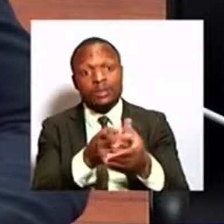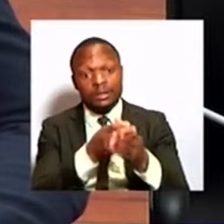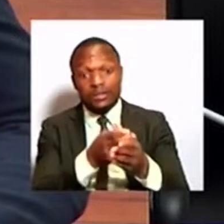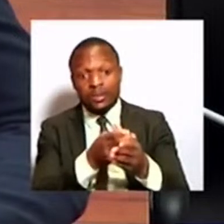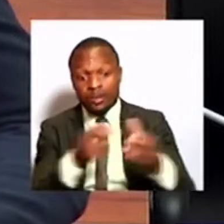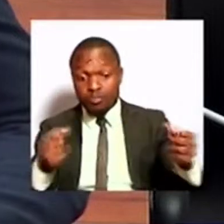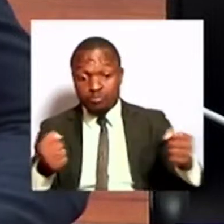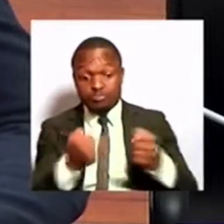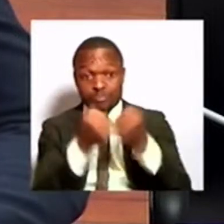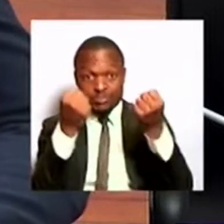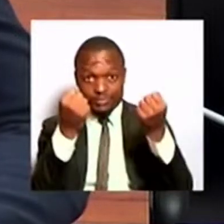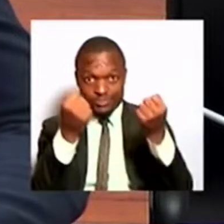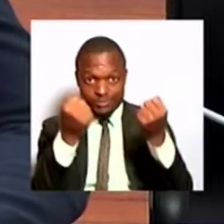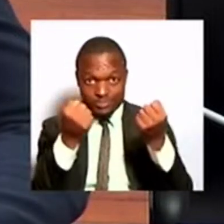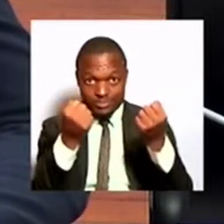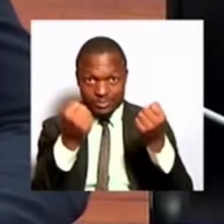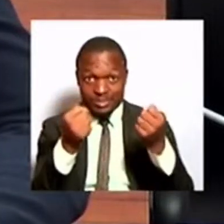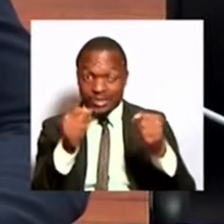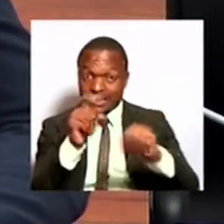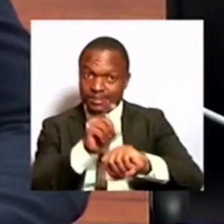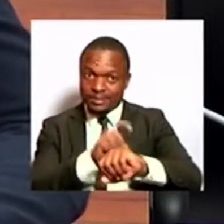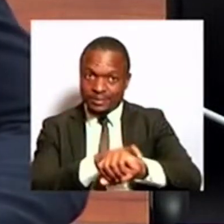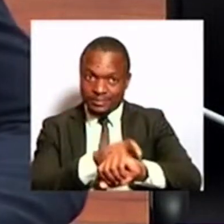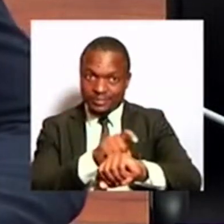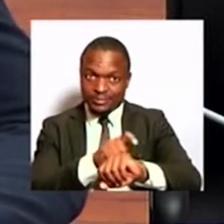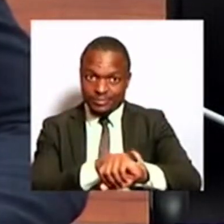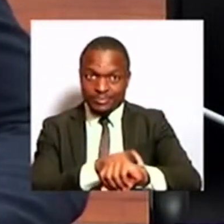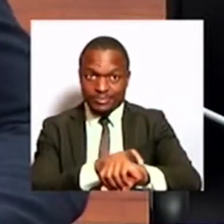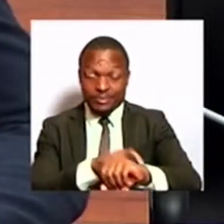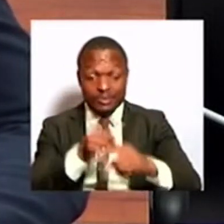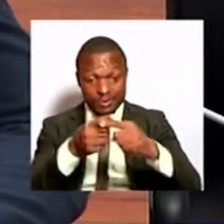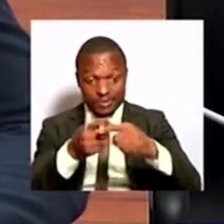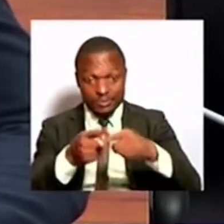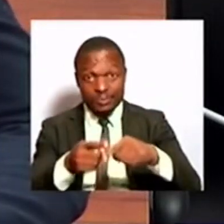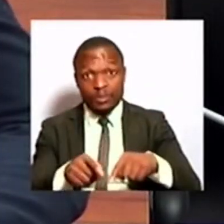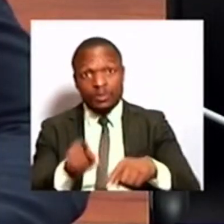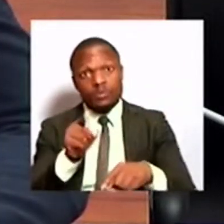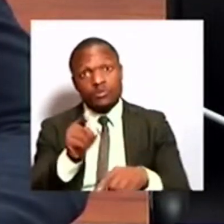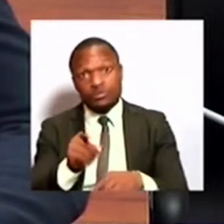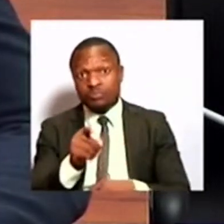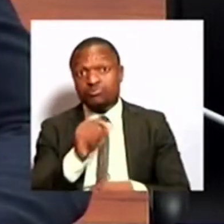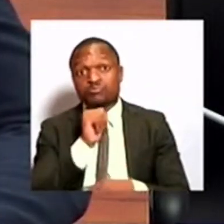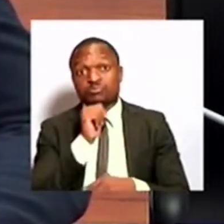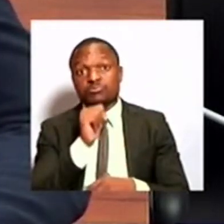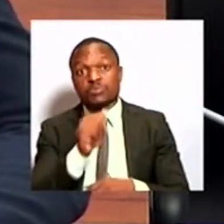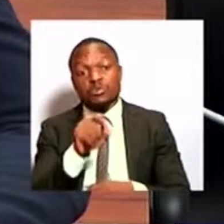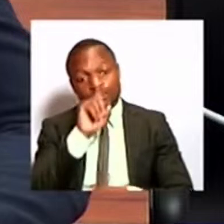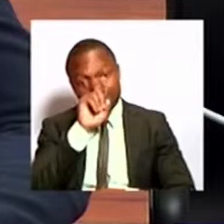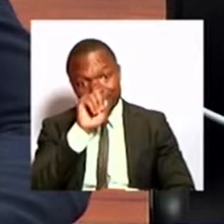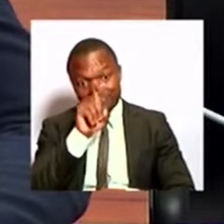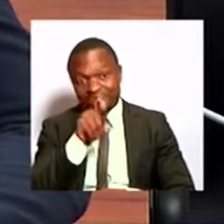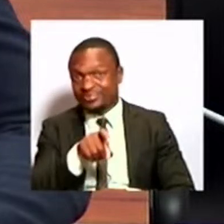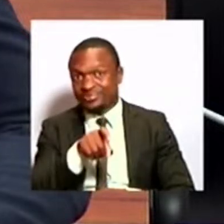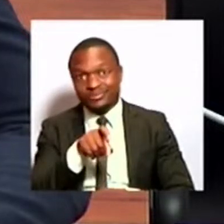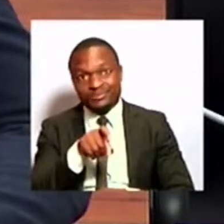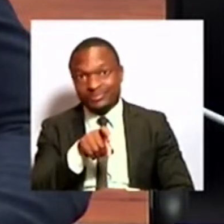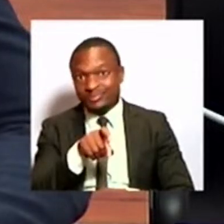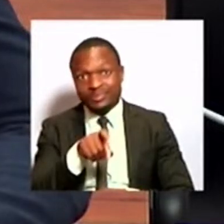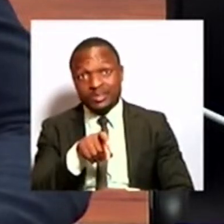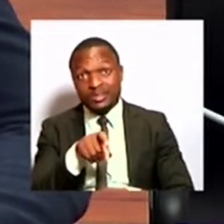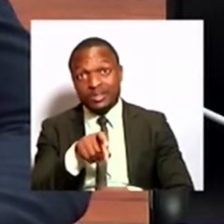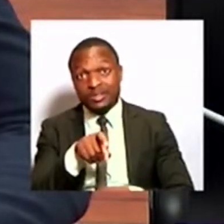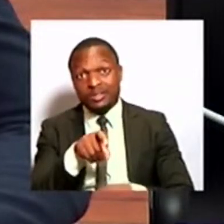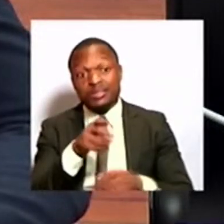road accident. And at the time that it happened, you had not insured the